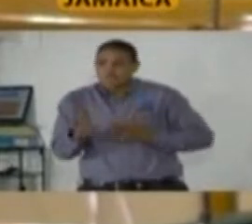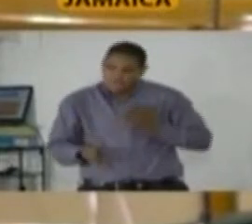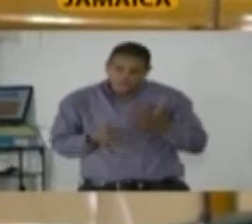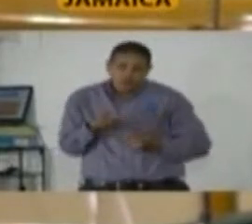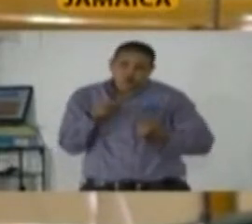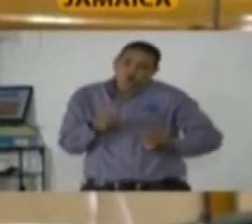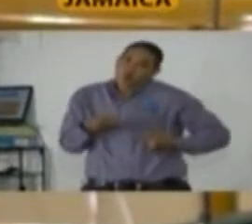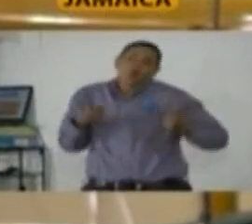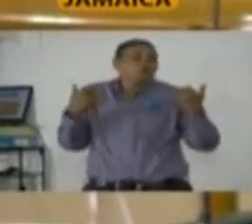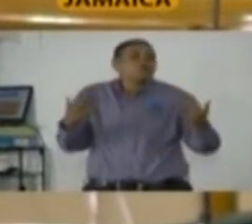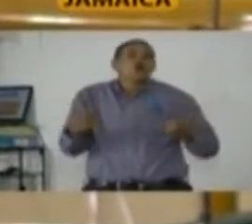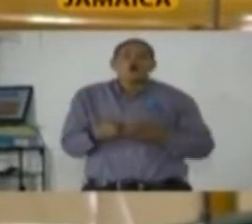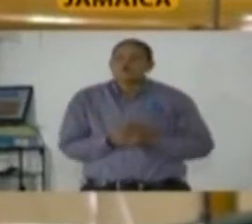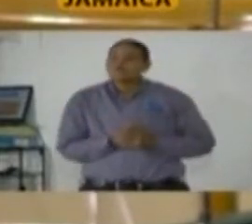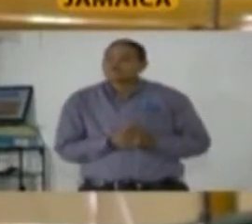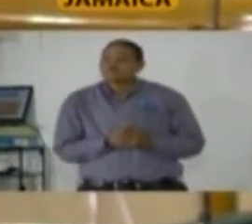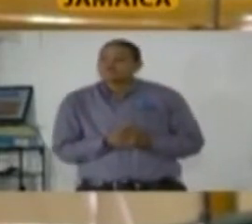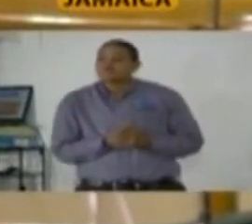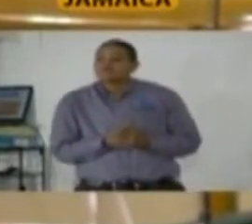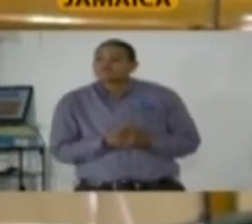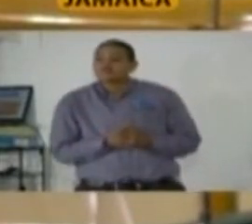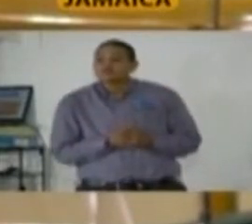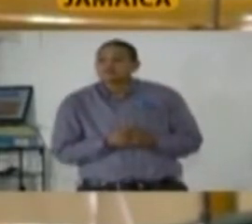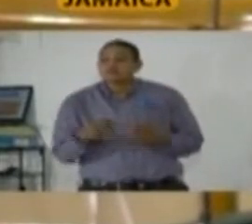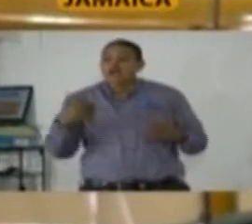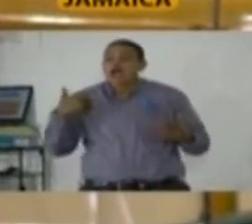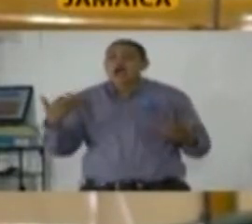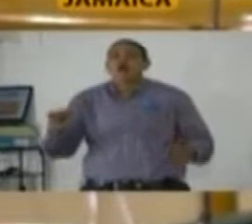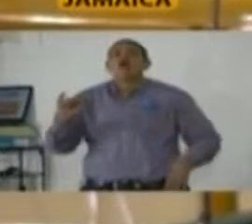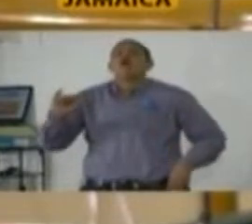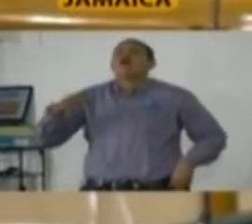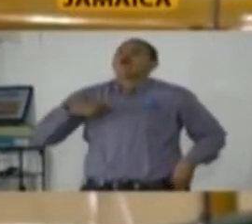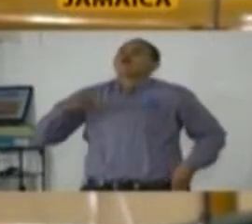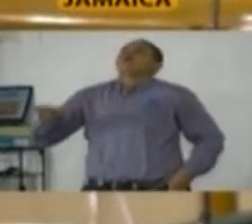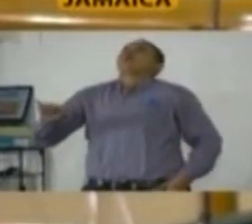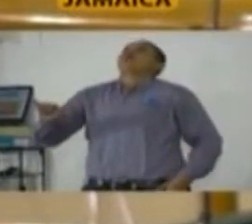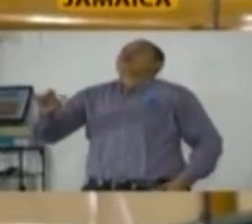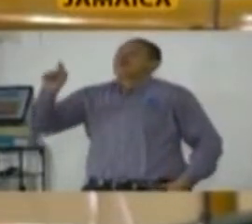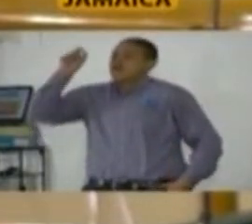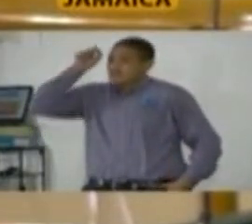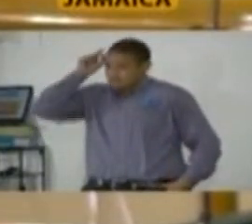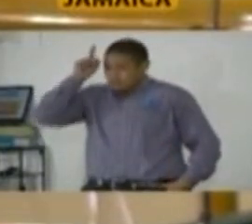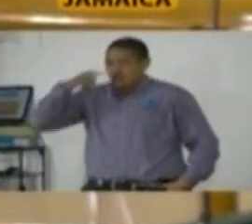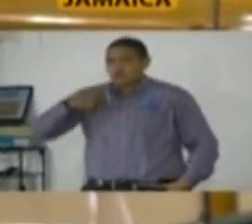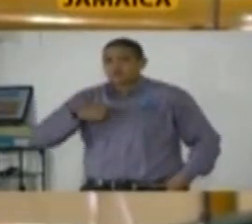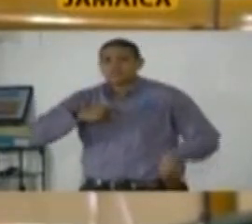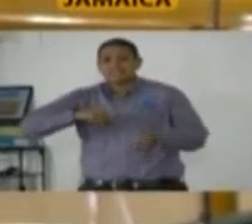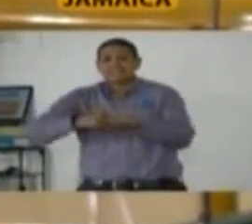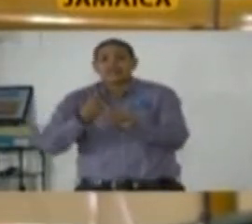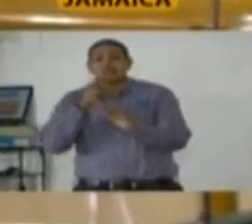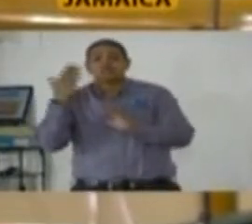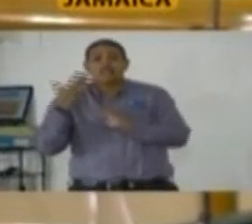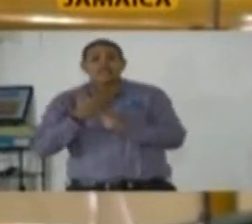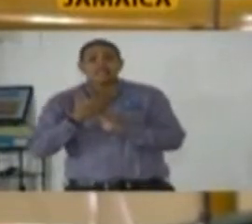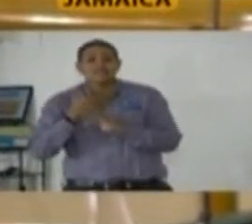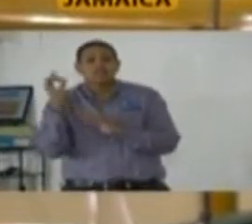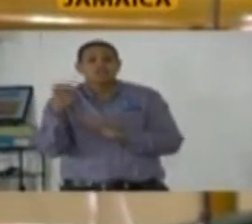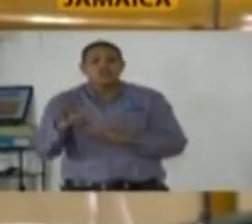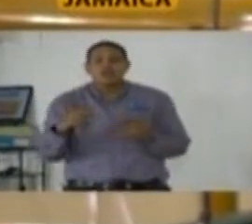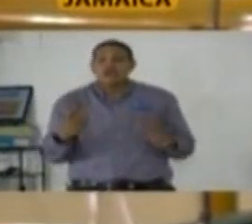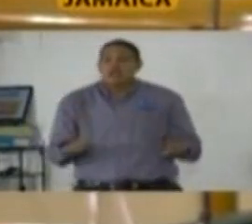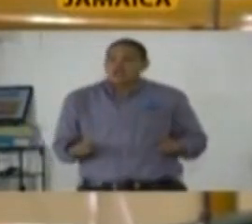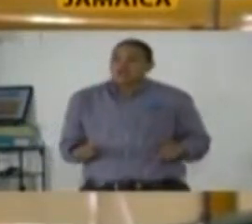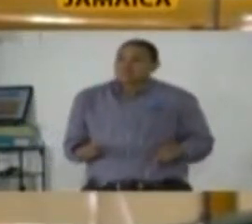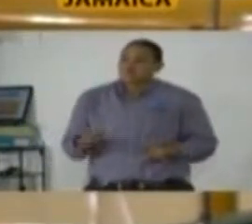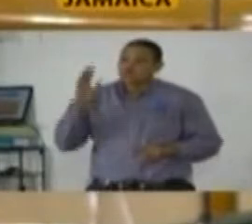particular. Madam Speaker, having come to this understanding, we commenced an intervention and